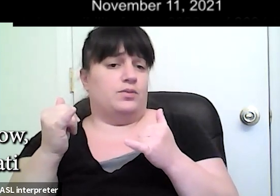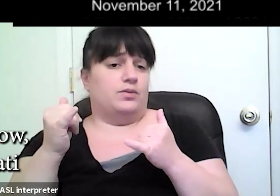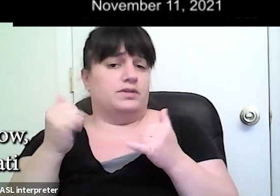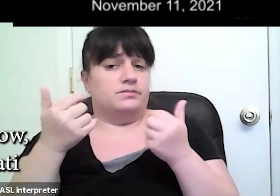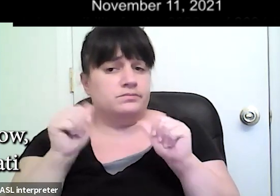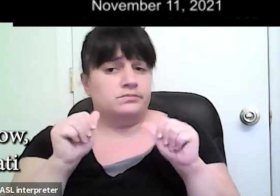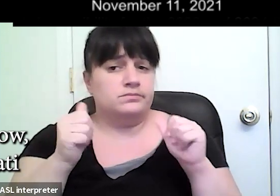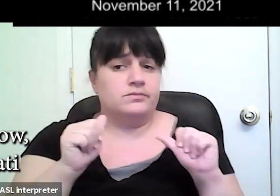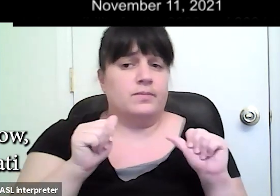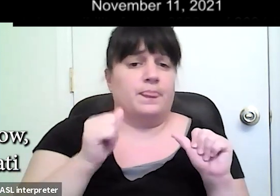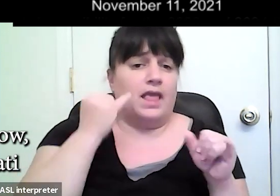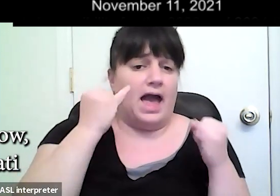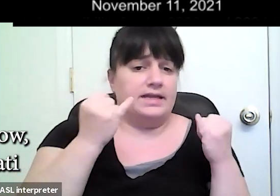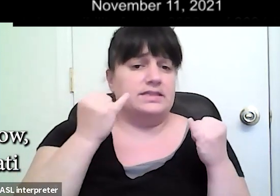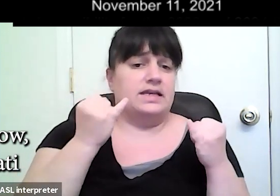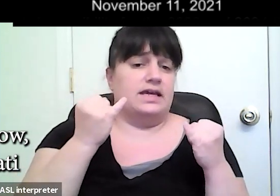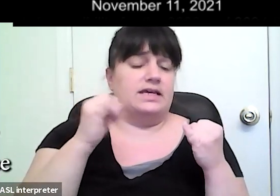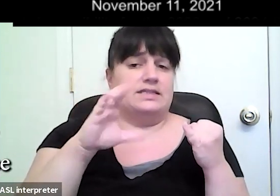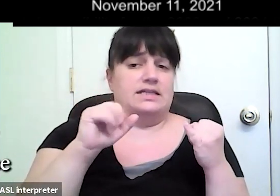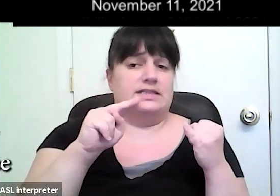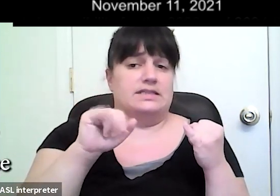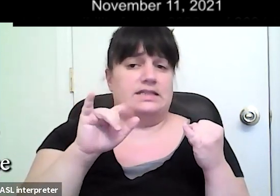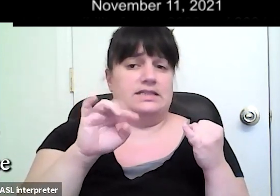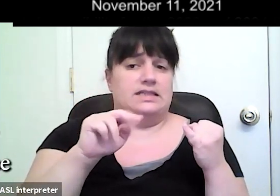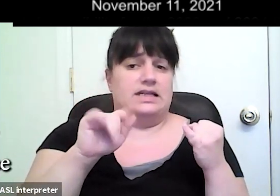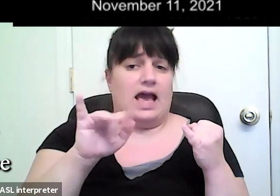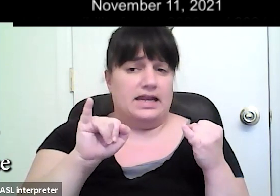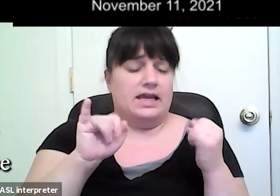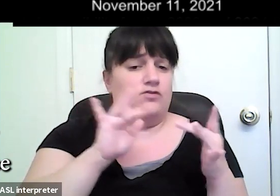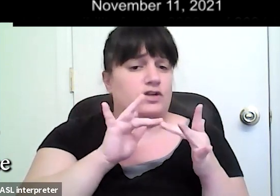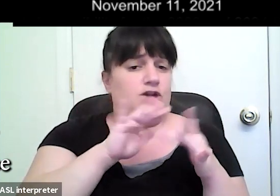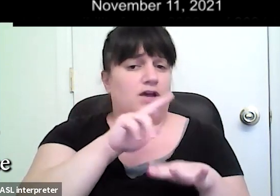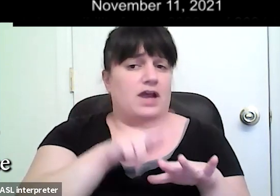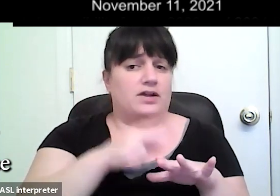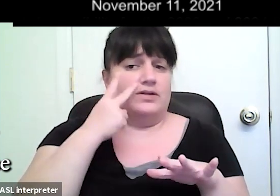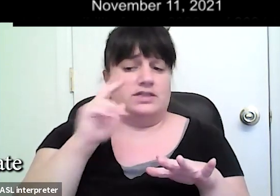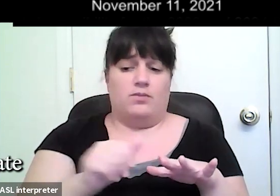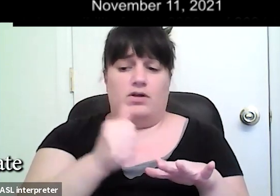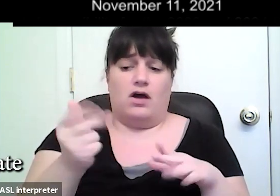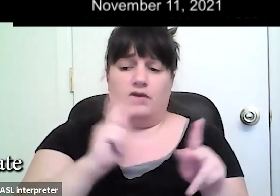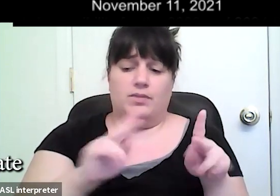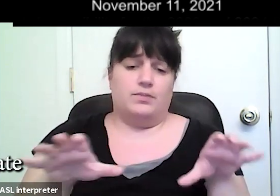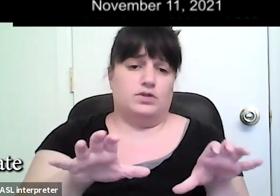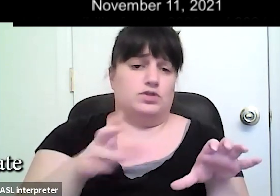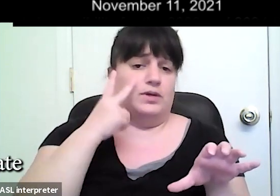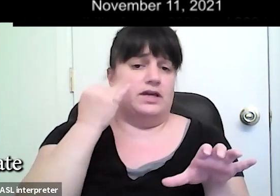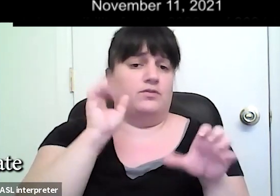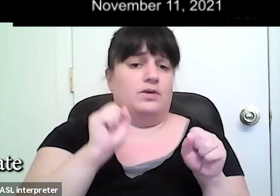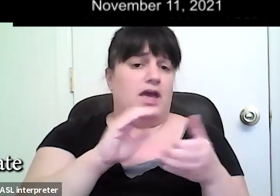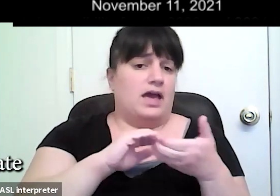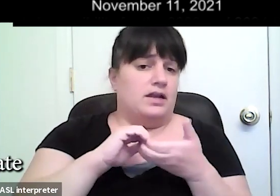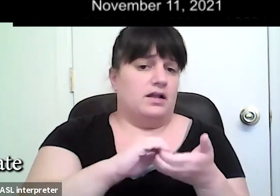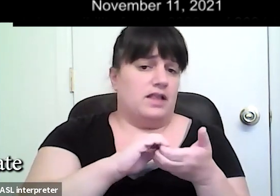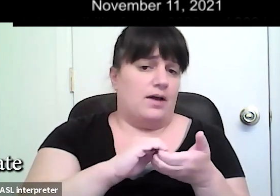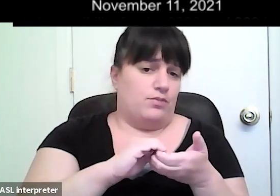piloting ideas in Cincinnati and then reaching out nationally to see what others are doing, to see if we can collaborate